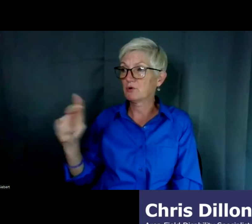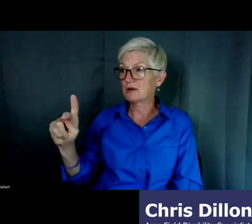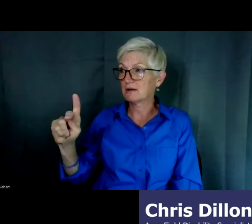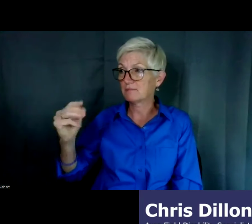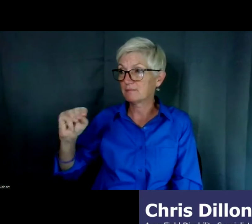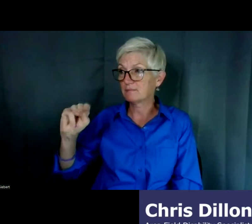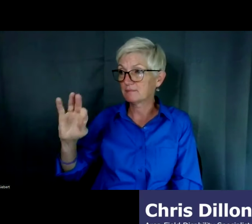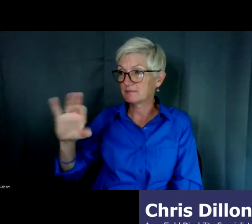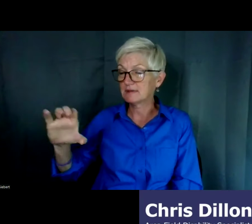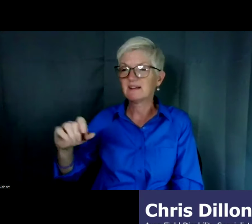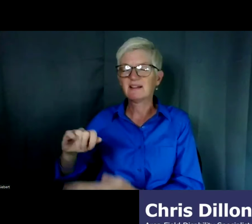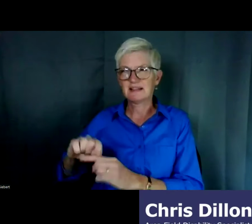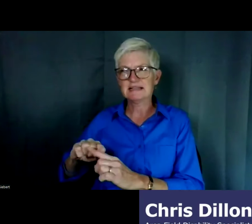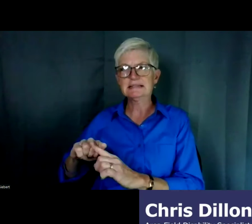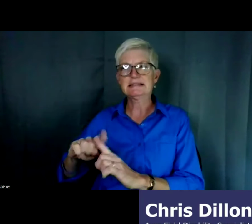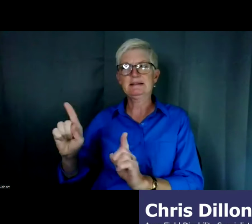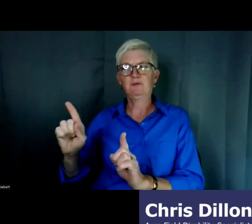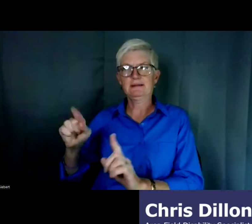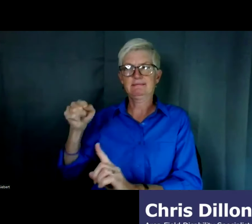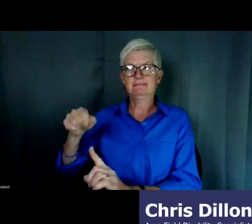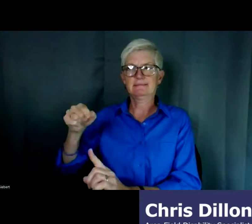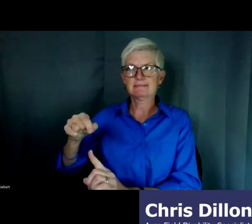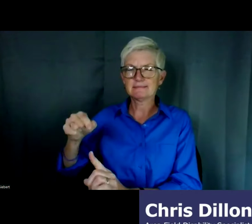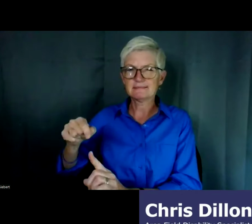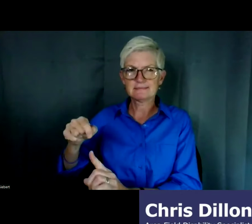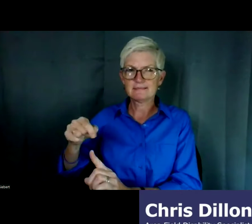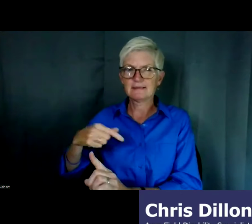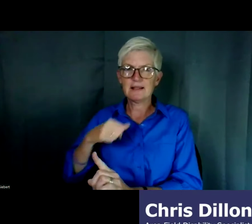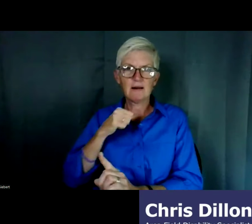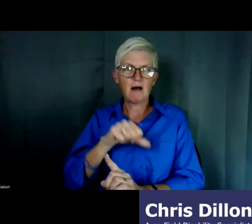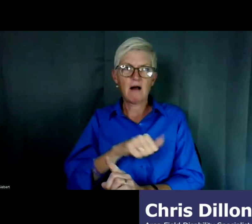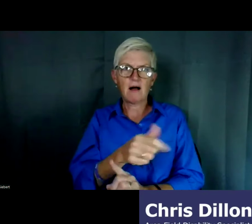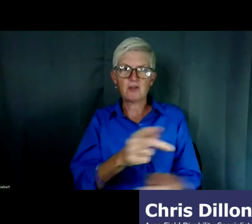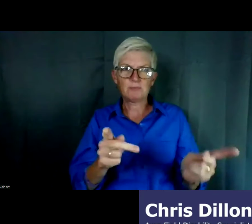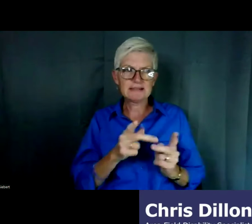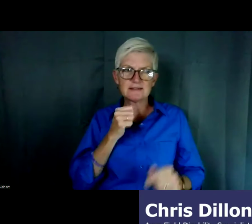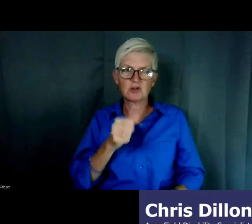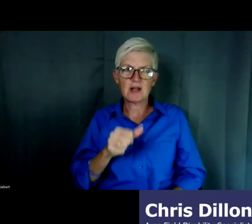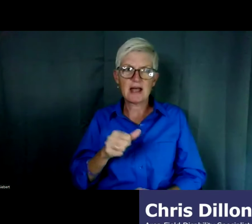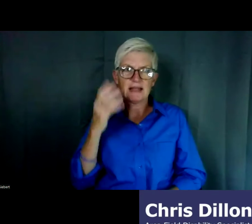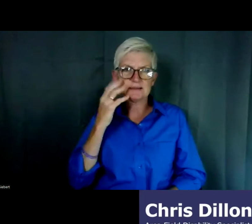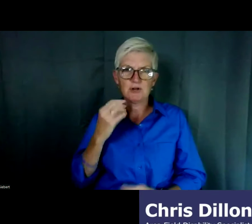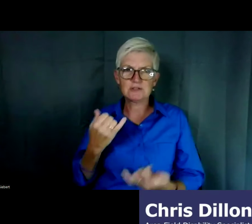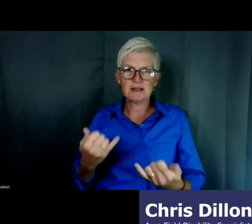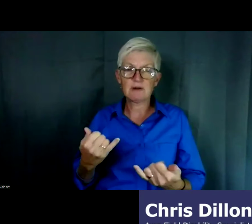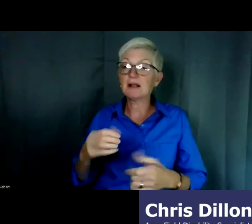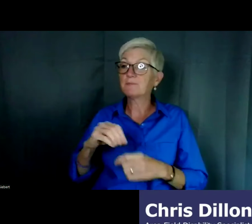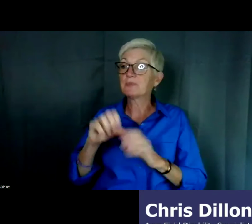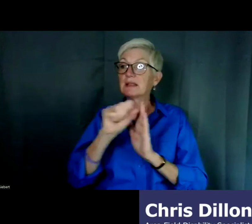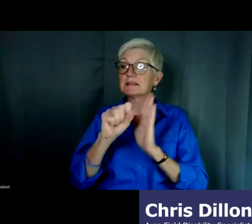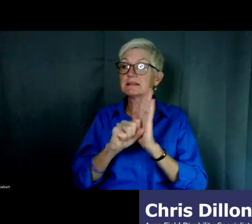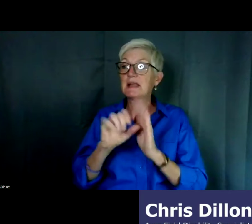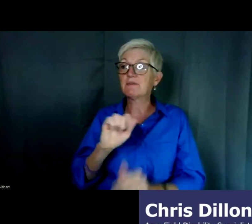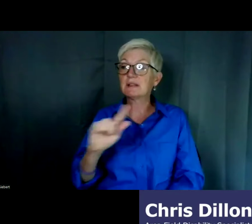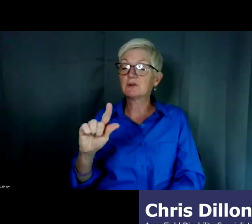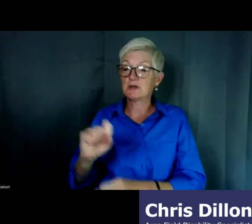on this micro-fulfillment center that's not being faced in the others right now. By the state of Illinois, in order to